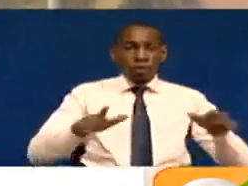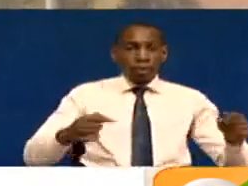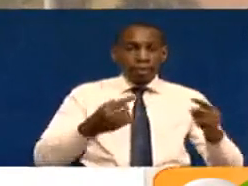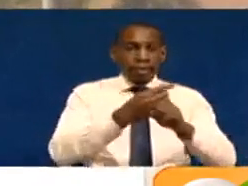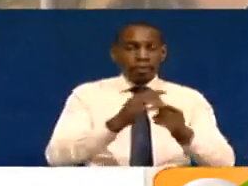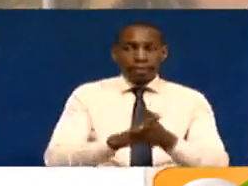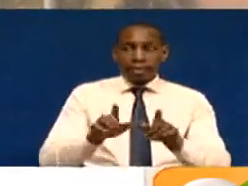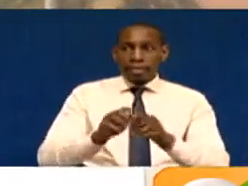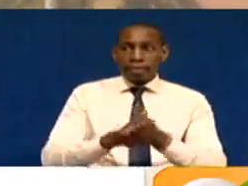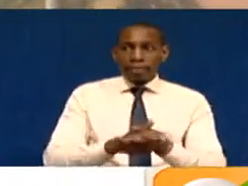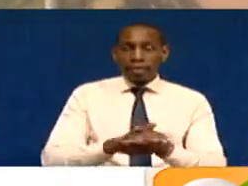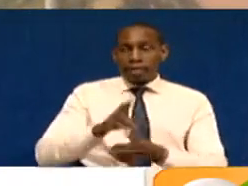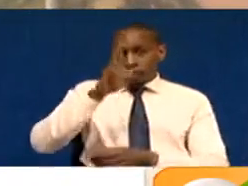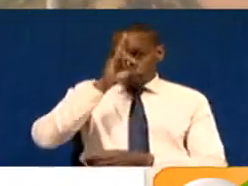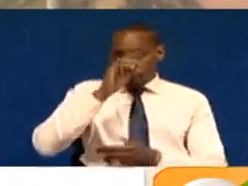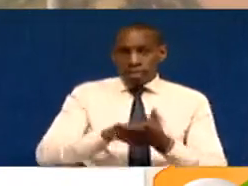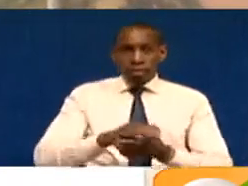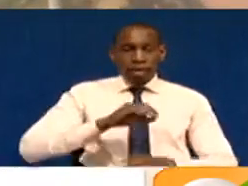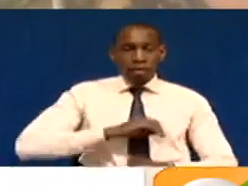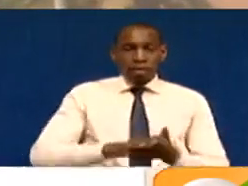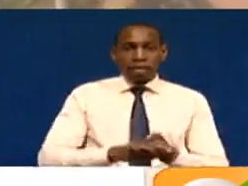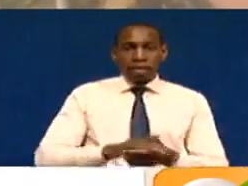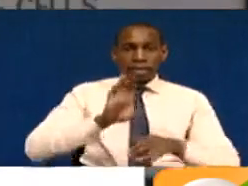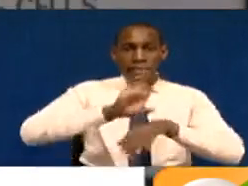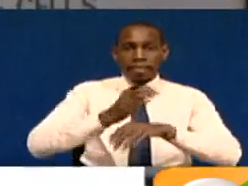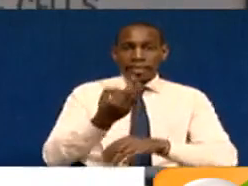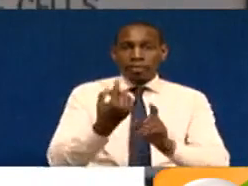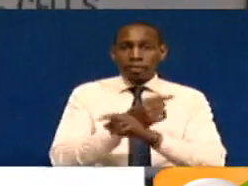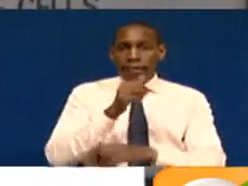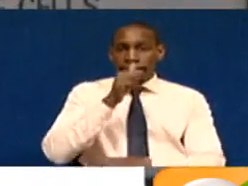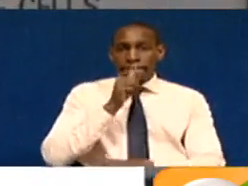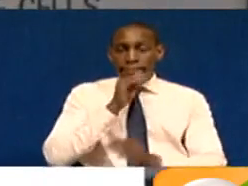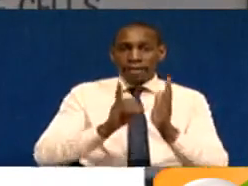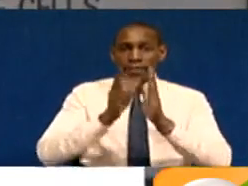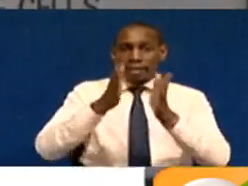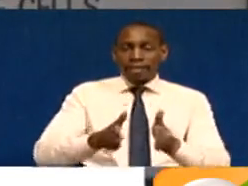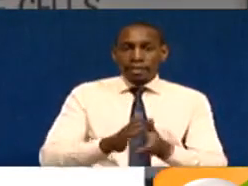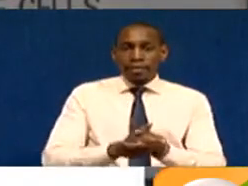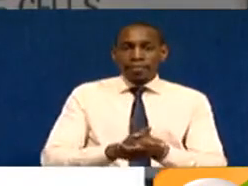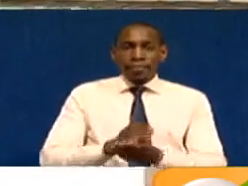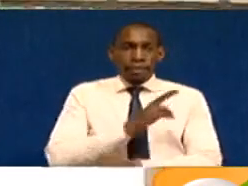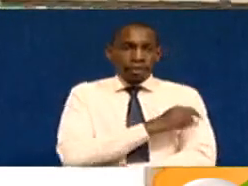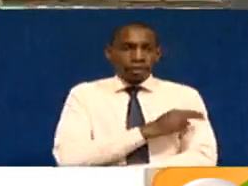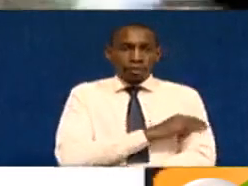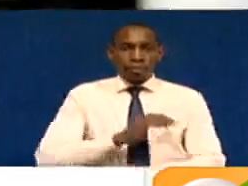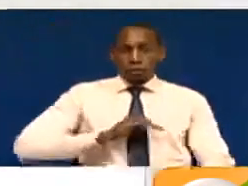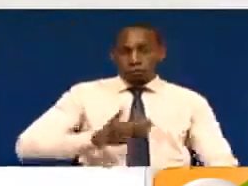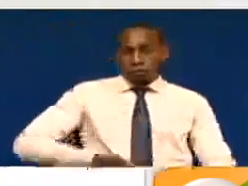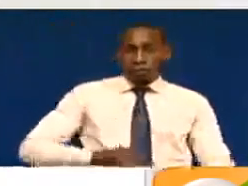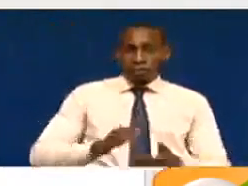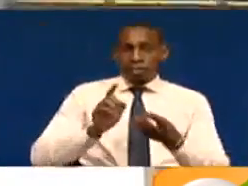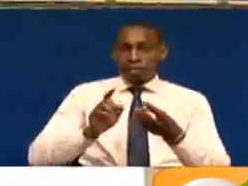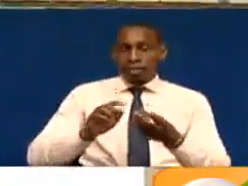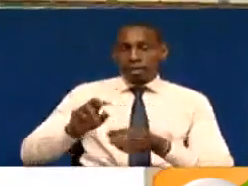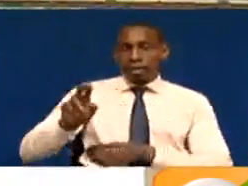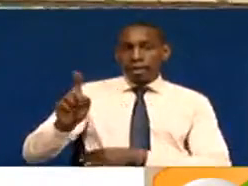land that is claimed by the police themselves, three different churches, a private developer, Pumwani Maternity Hospital, and the